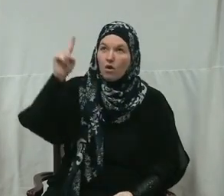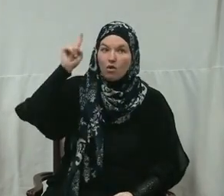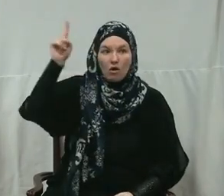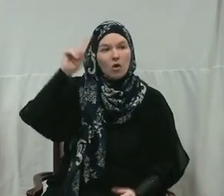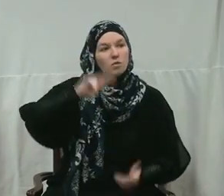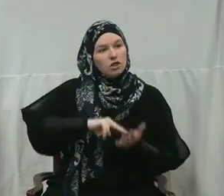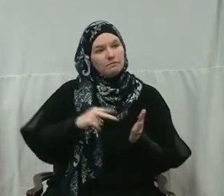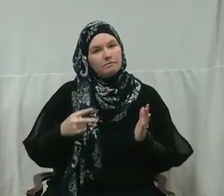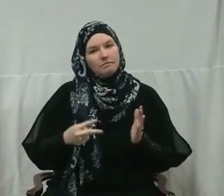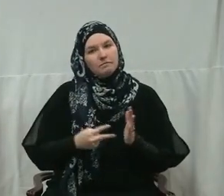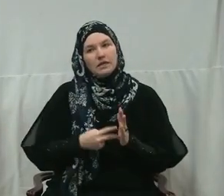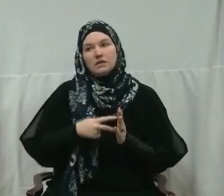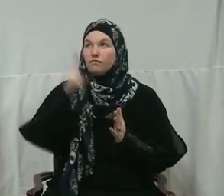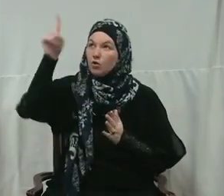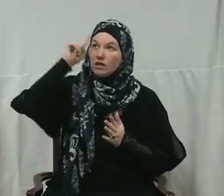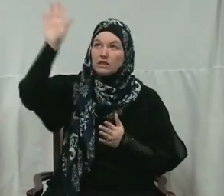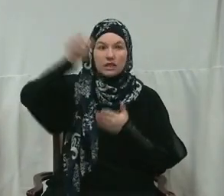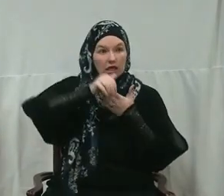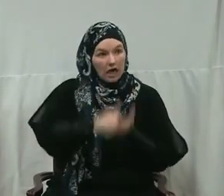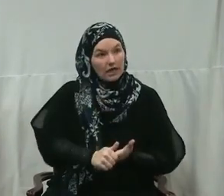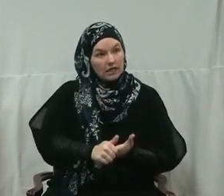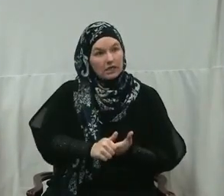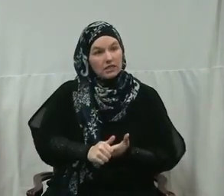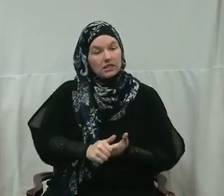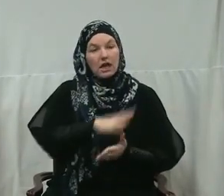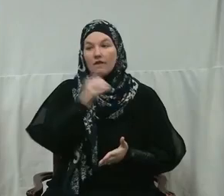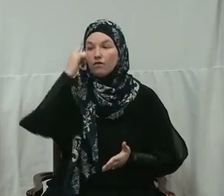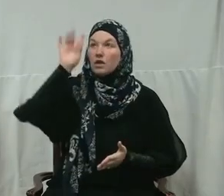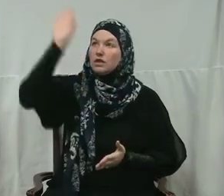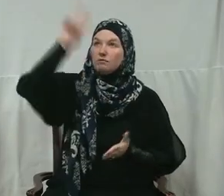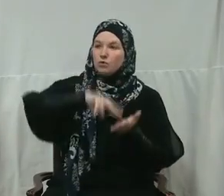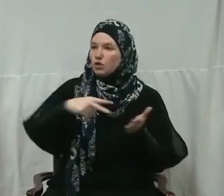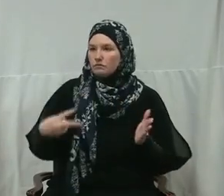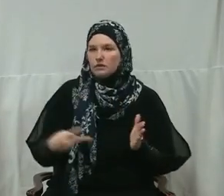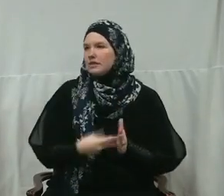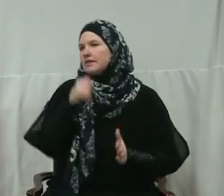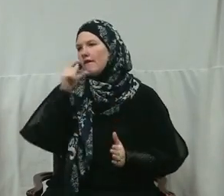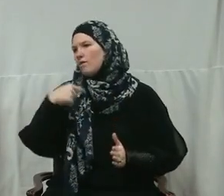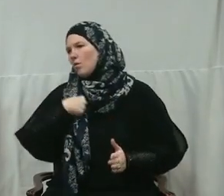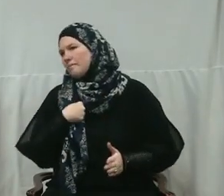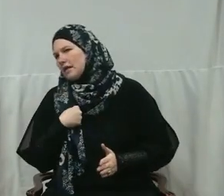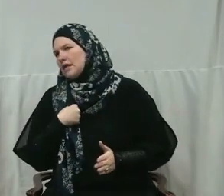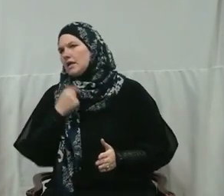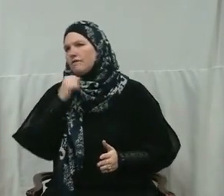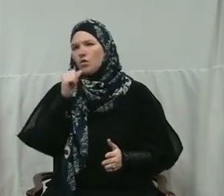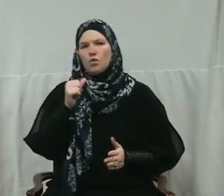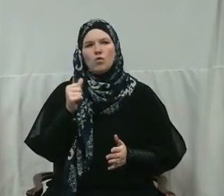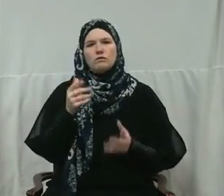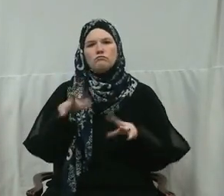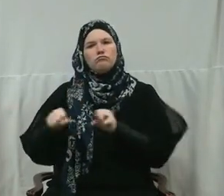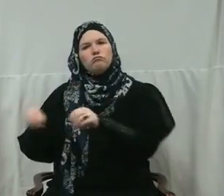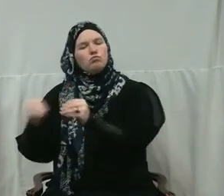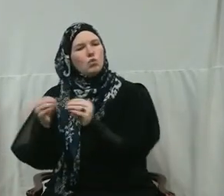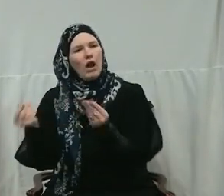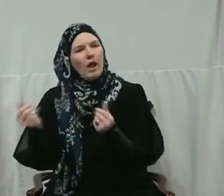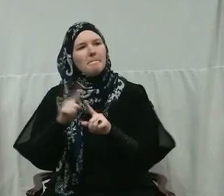means according to His guidance and for His own purpose, not for expansion, not for aggression, but to fight